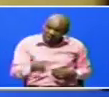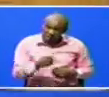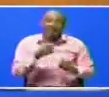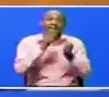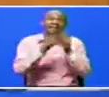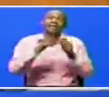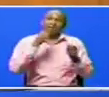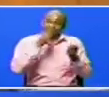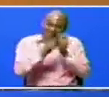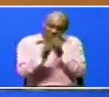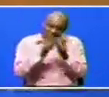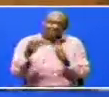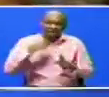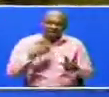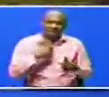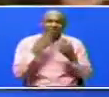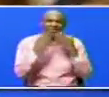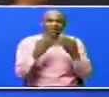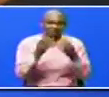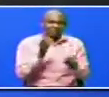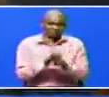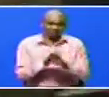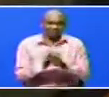read. Thank you so much. It was great.